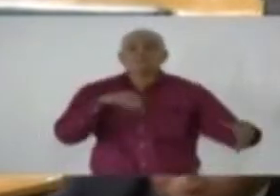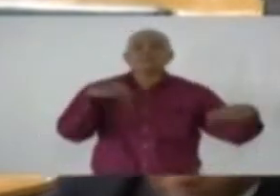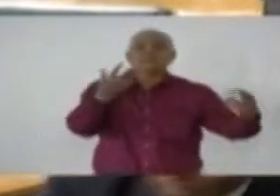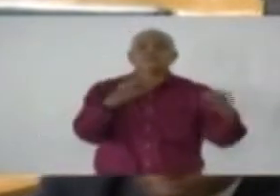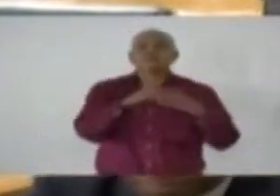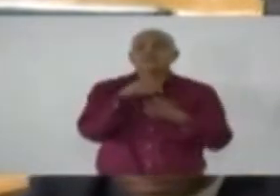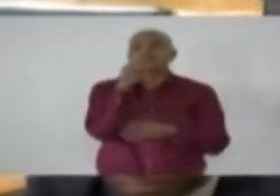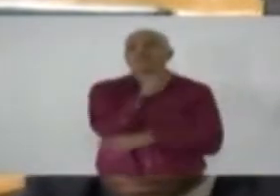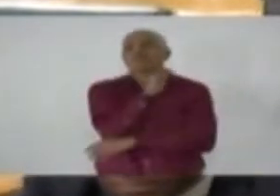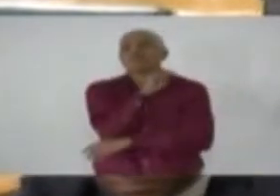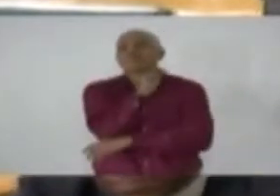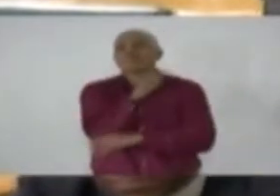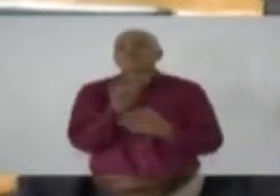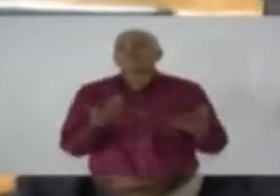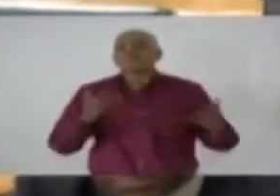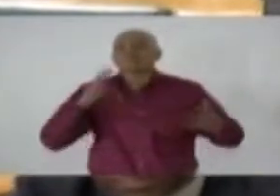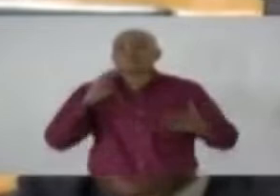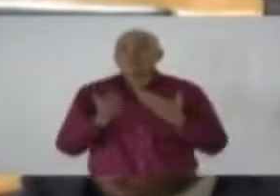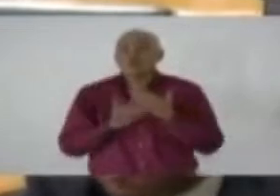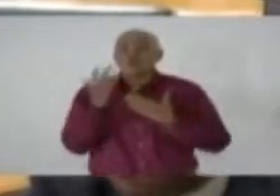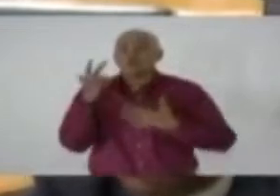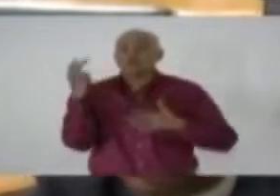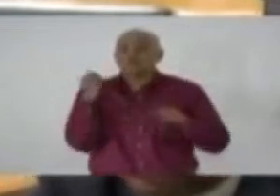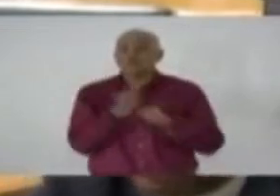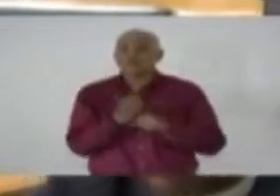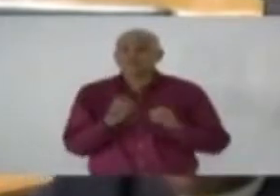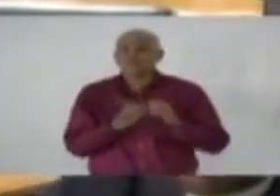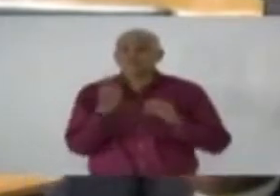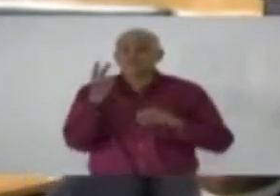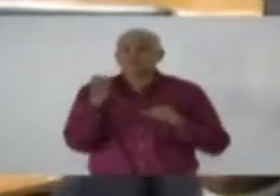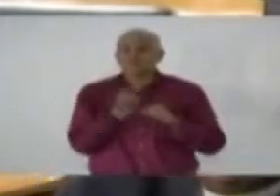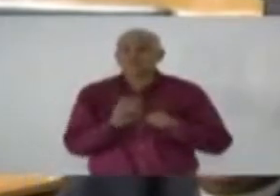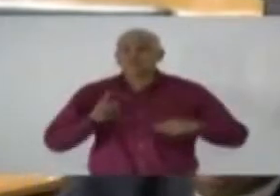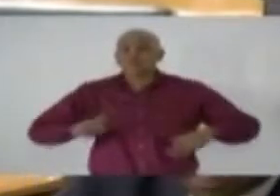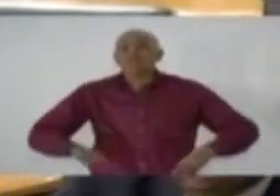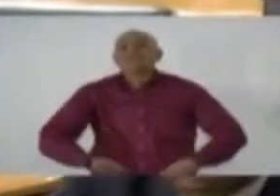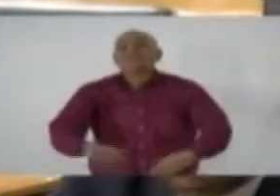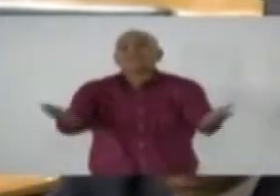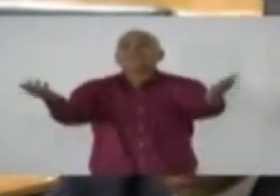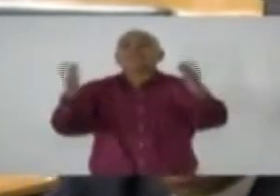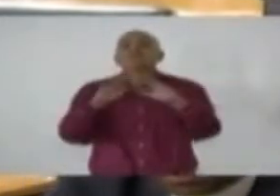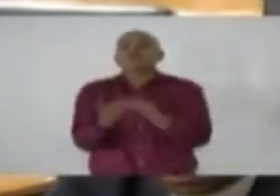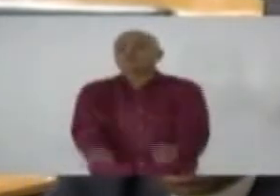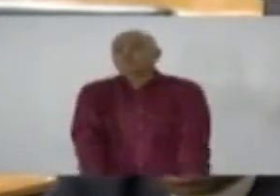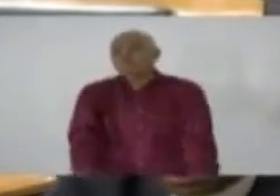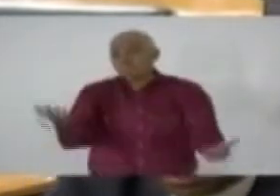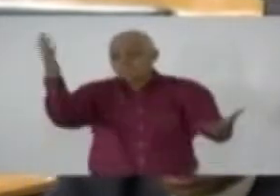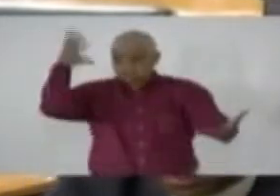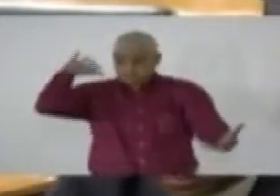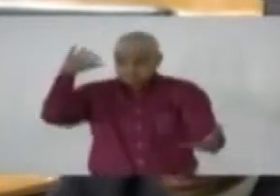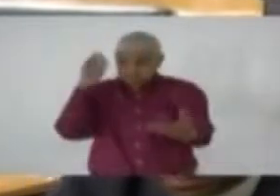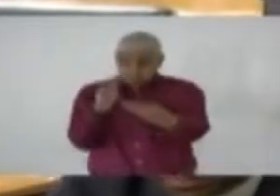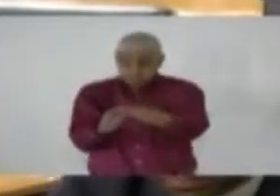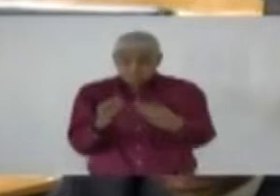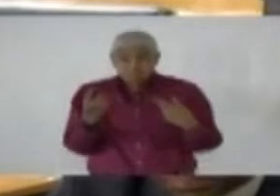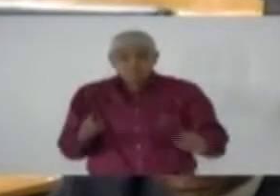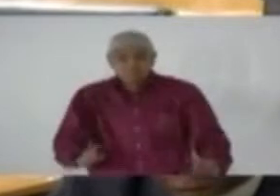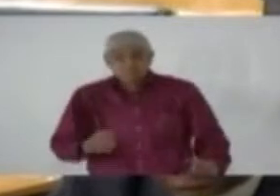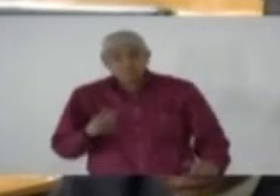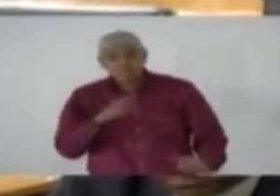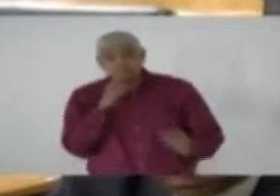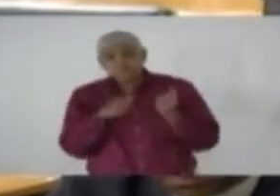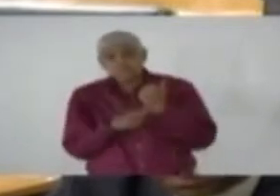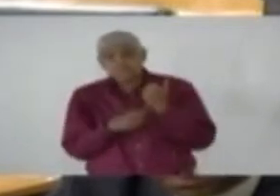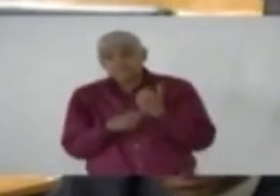the almost 3 years, more than 2 years now, back to our Jamaican people as